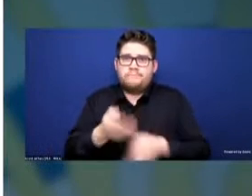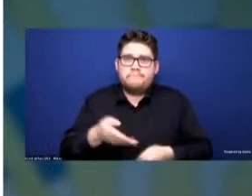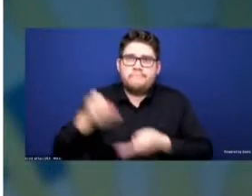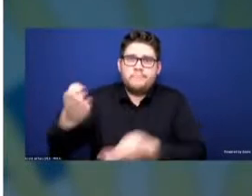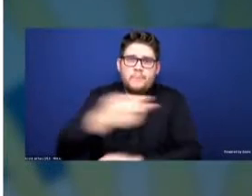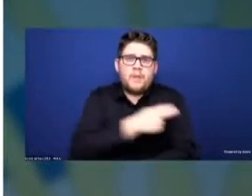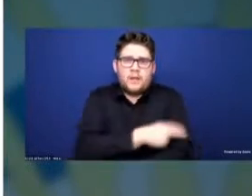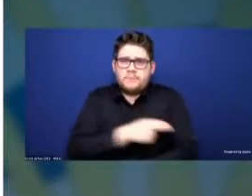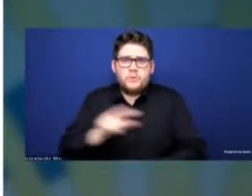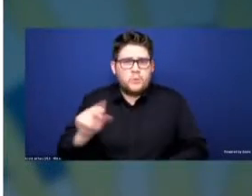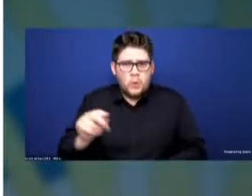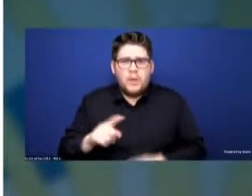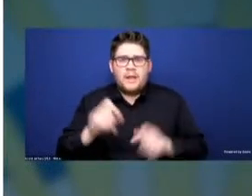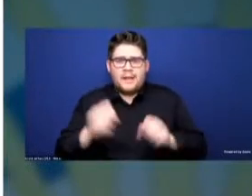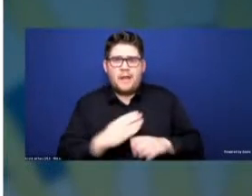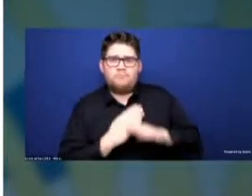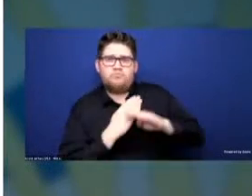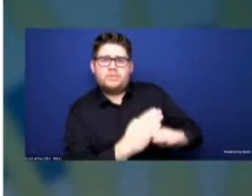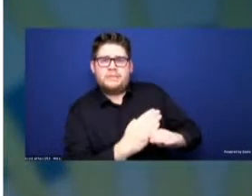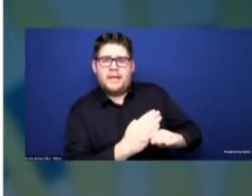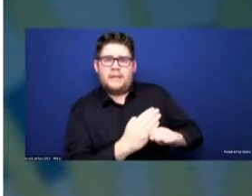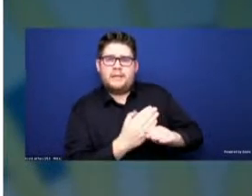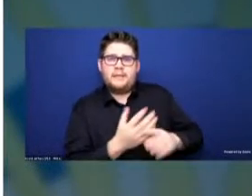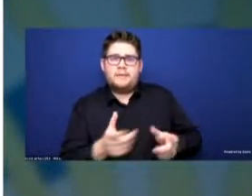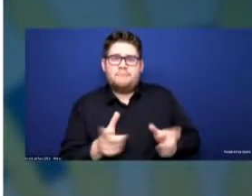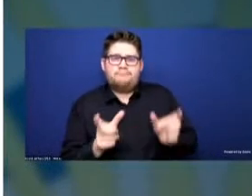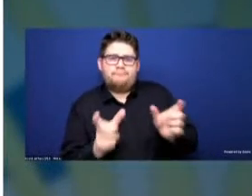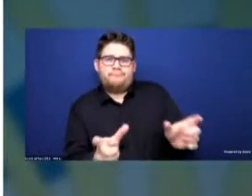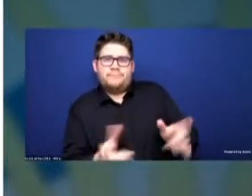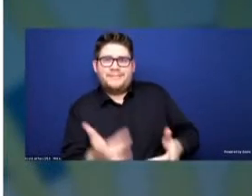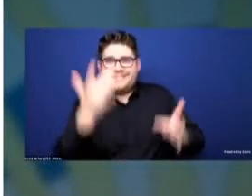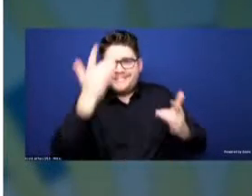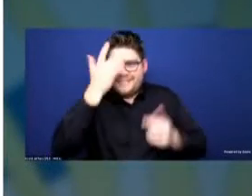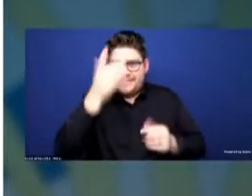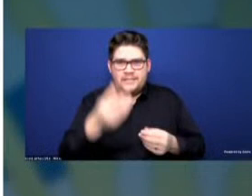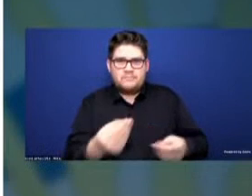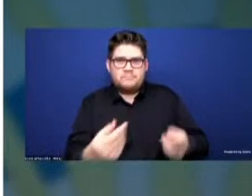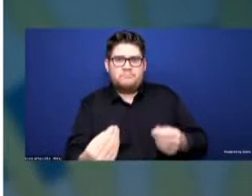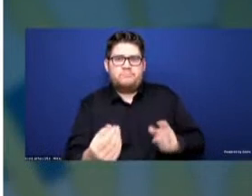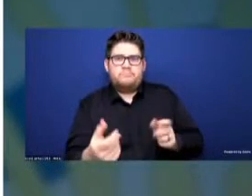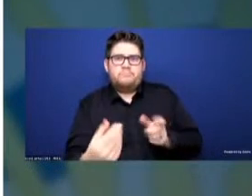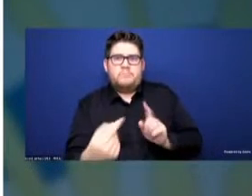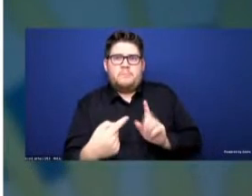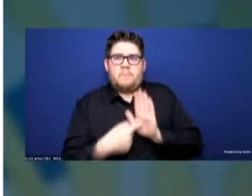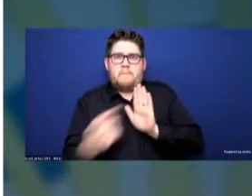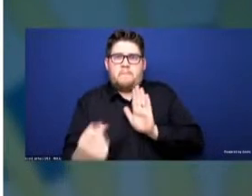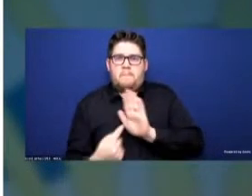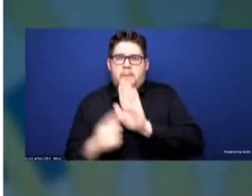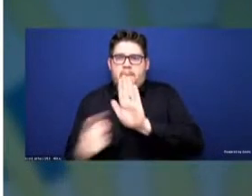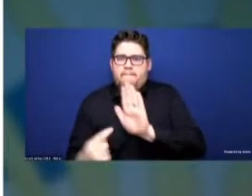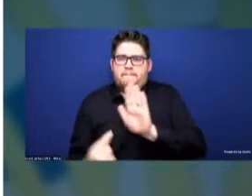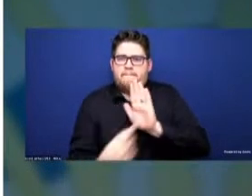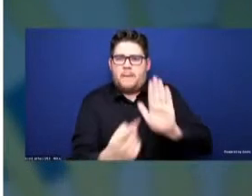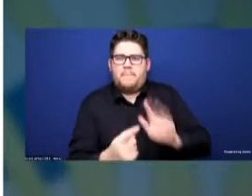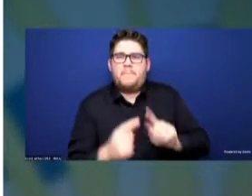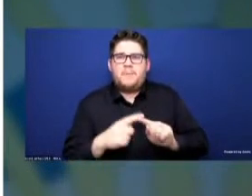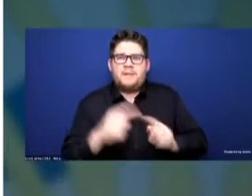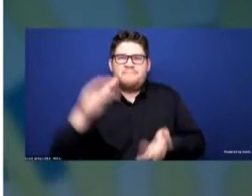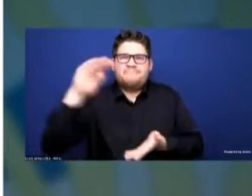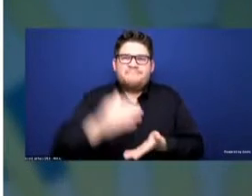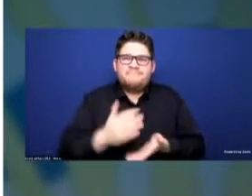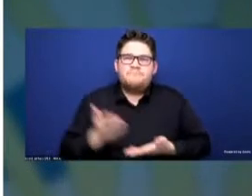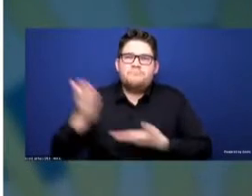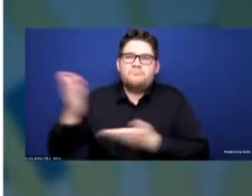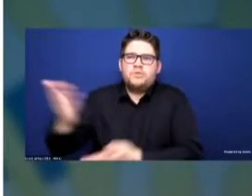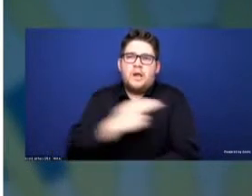deaths. This is just another representation of that, which shows that we are